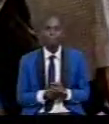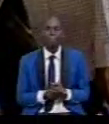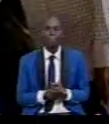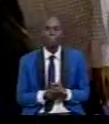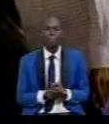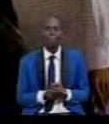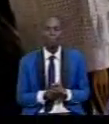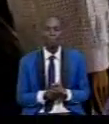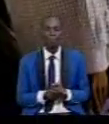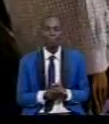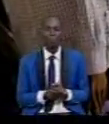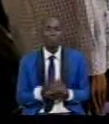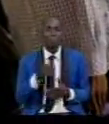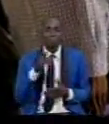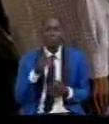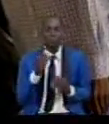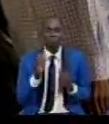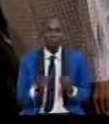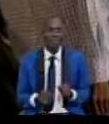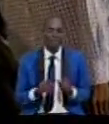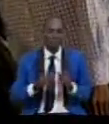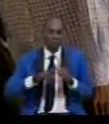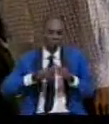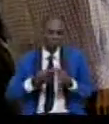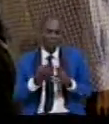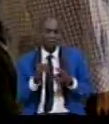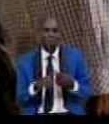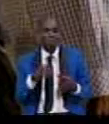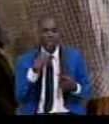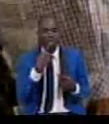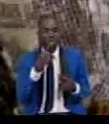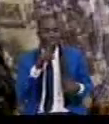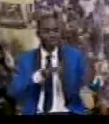You can even start saying bye-bye to your problems,